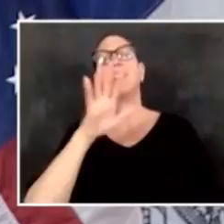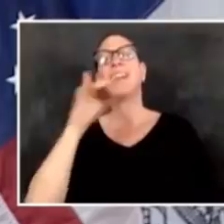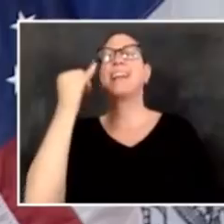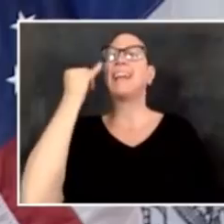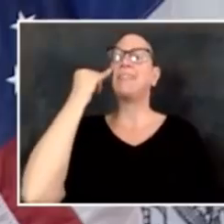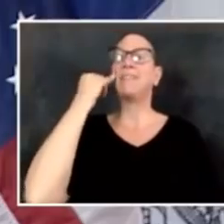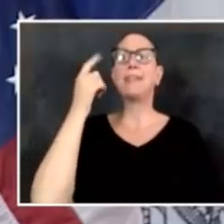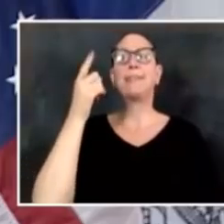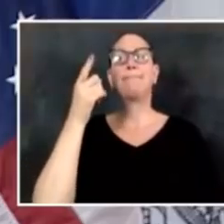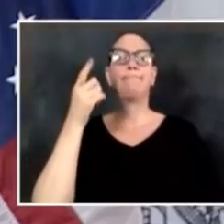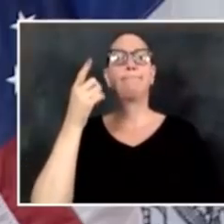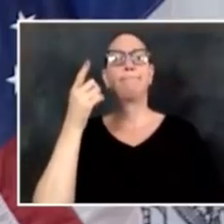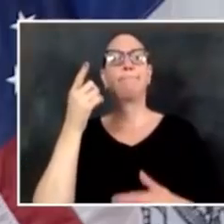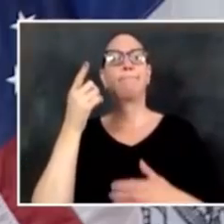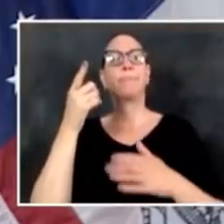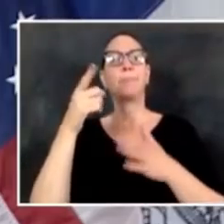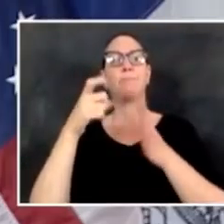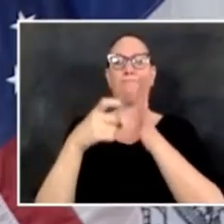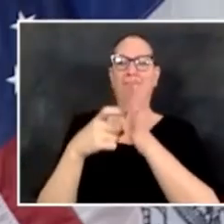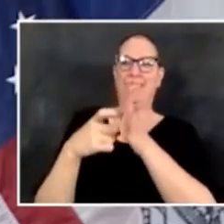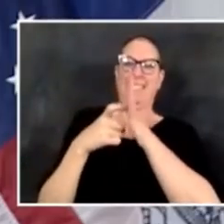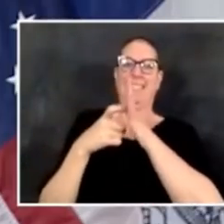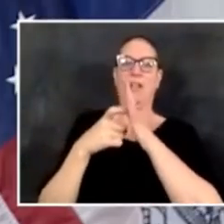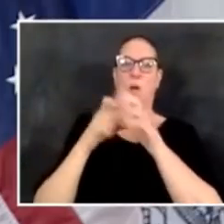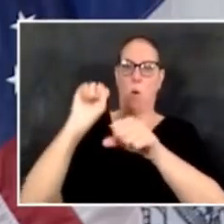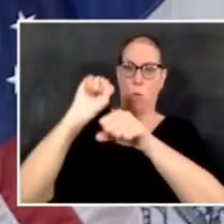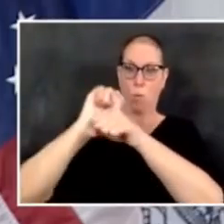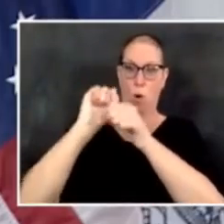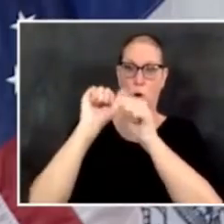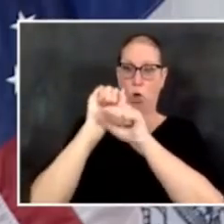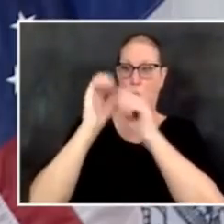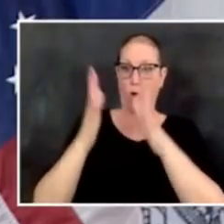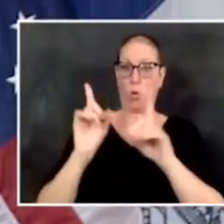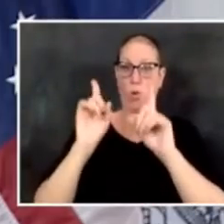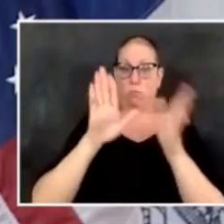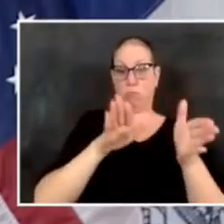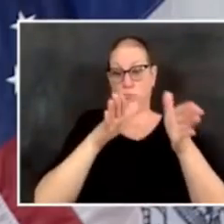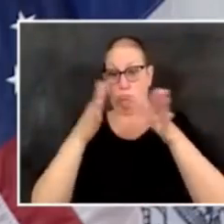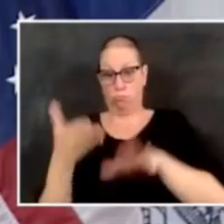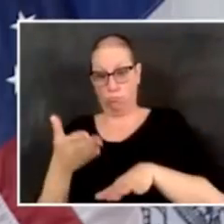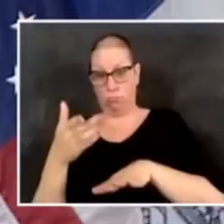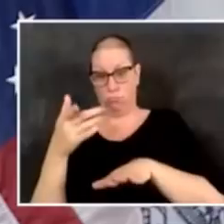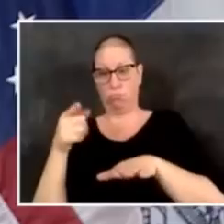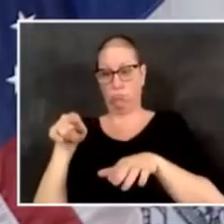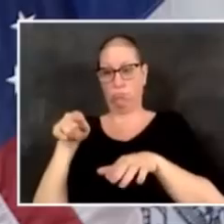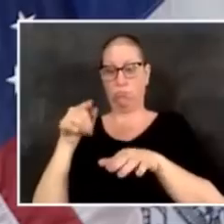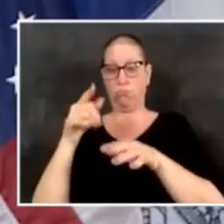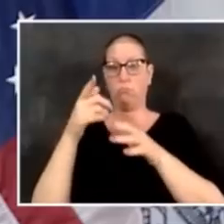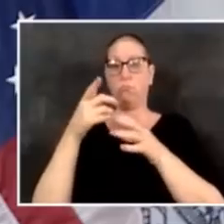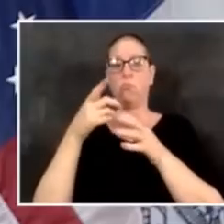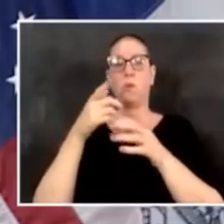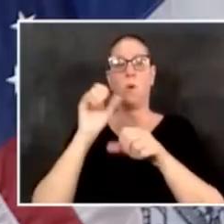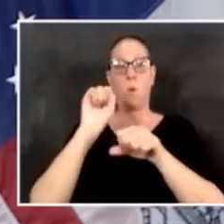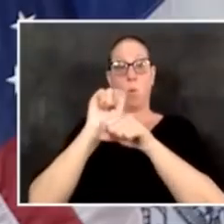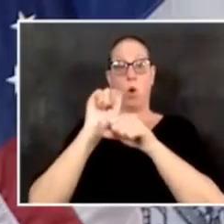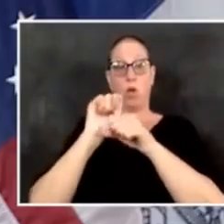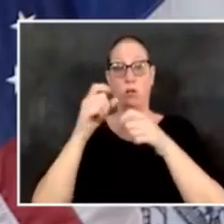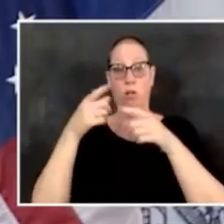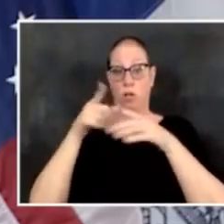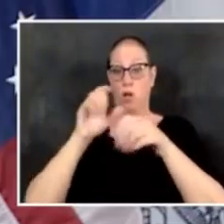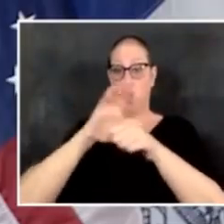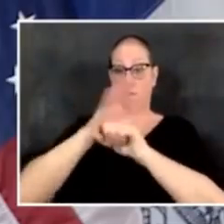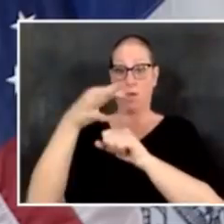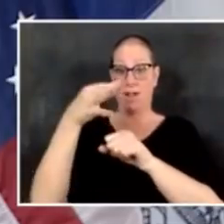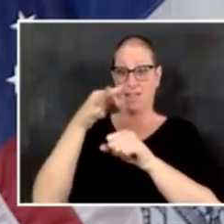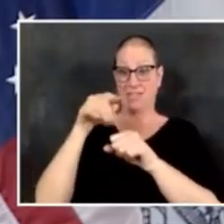line of duty deaths. I know you said the federal government should step up for their families, but in the meantime, do you have any plans to extend